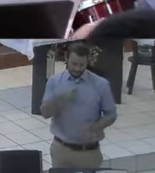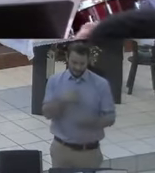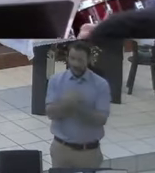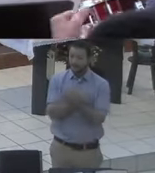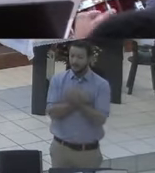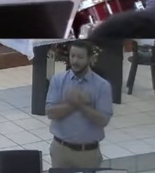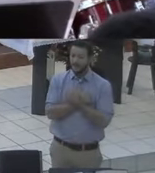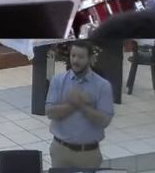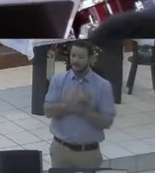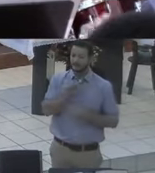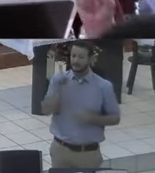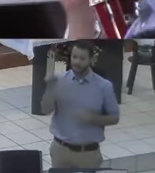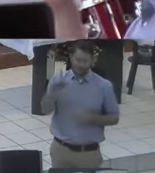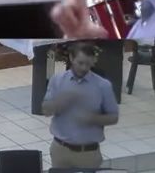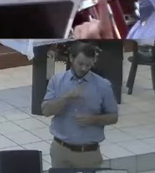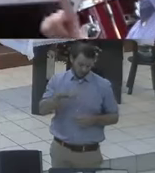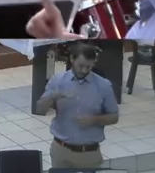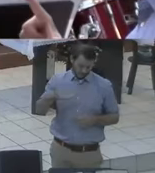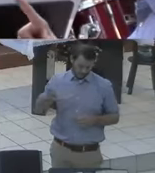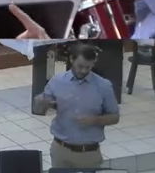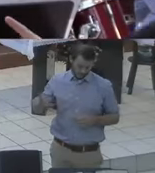I love you,